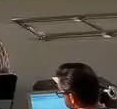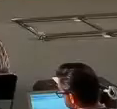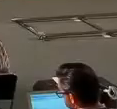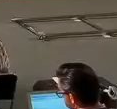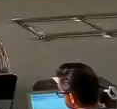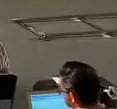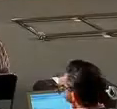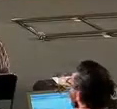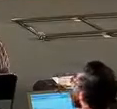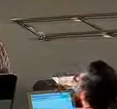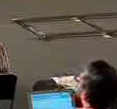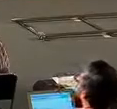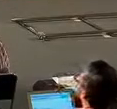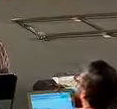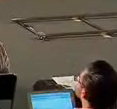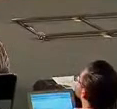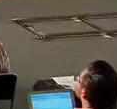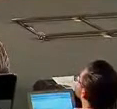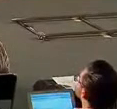globally.